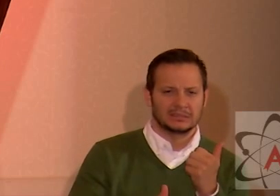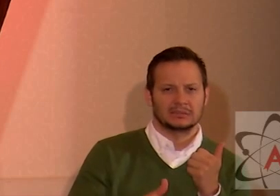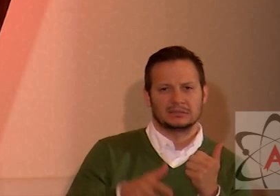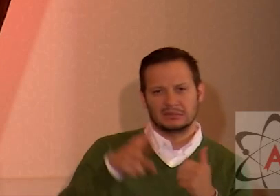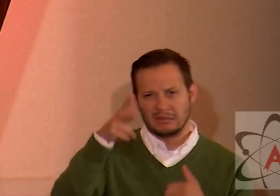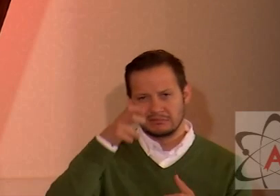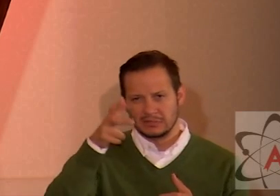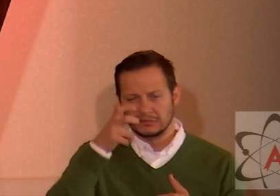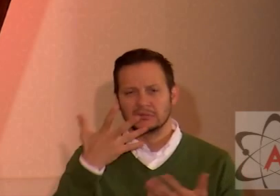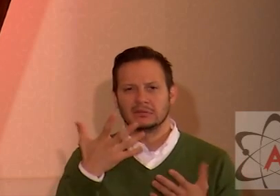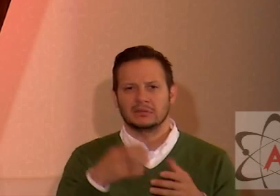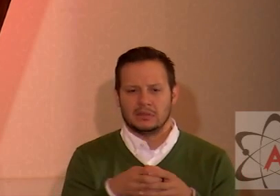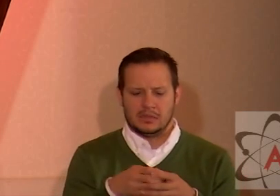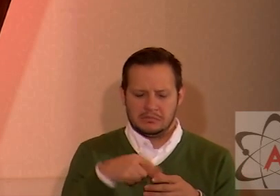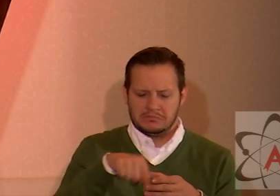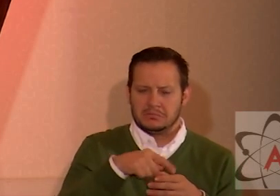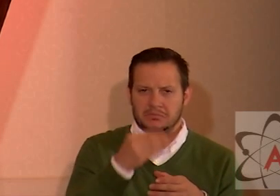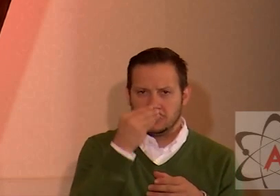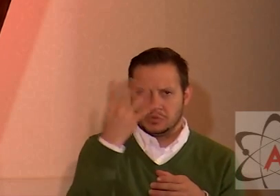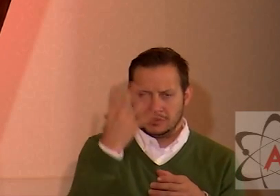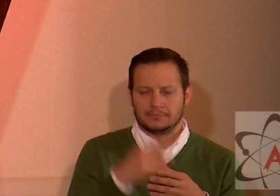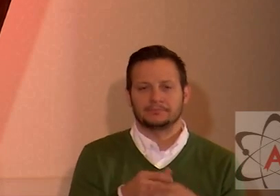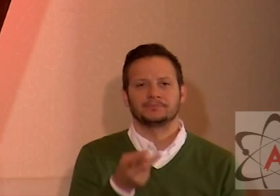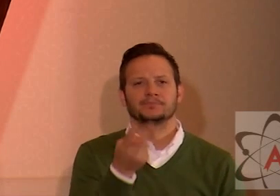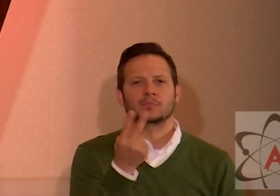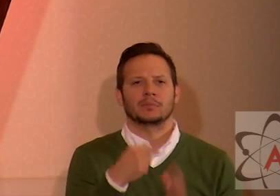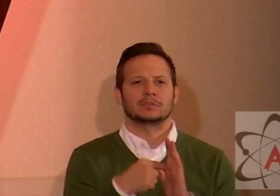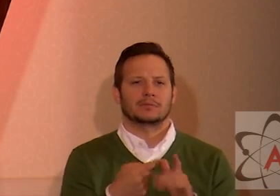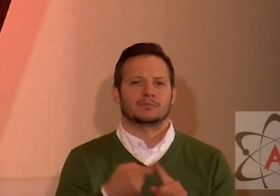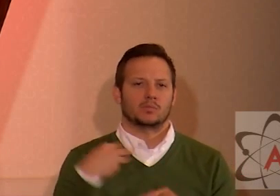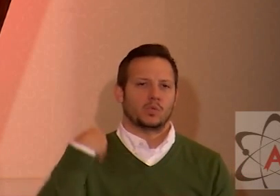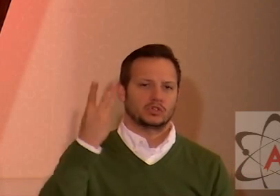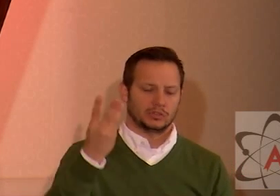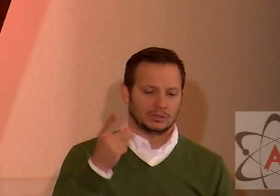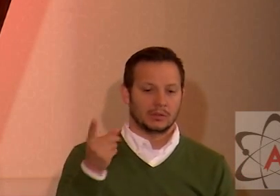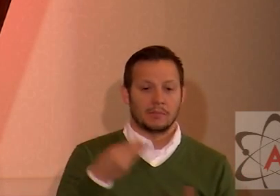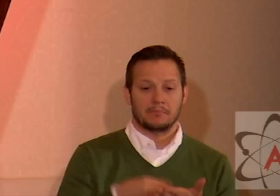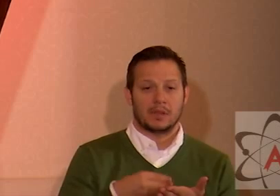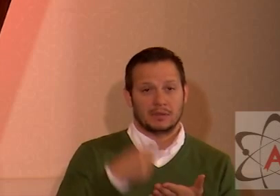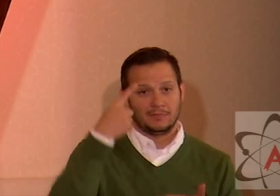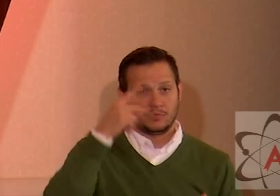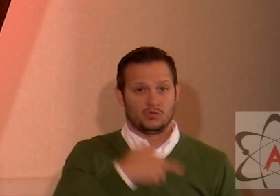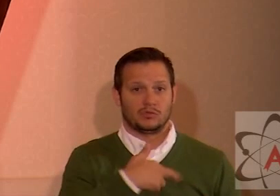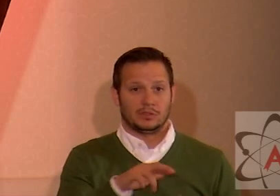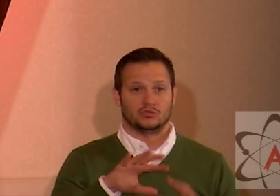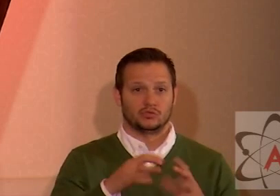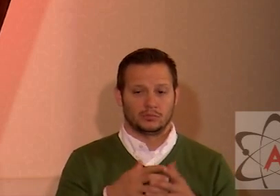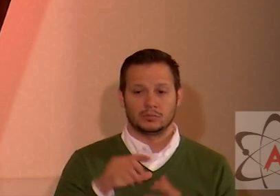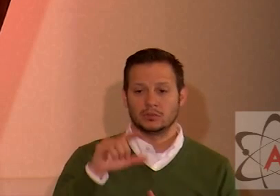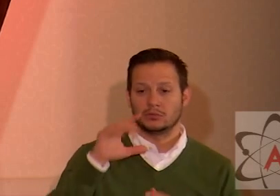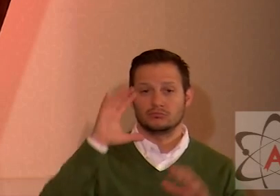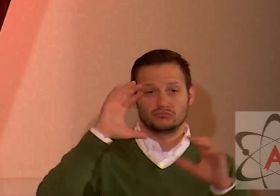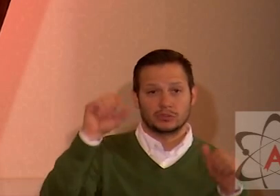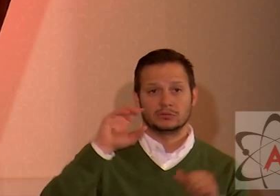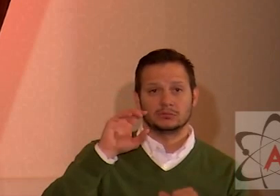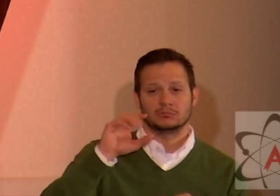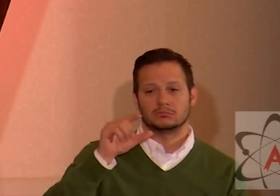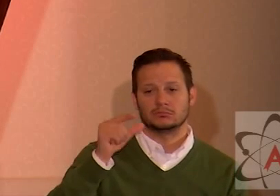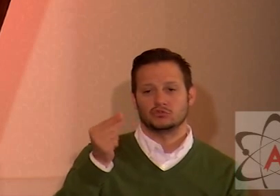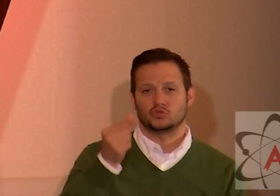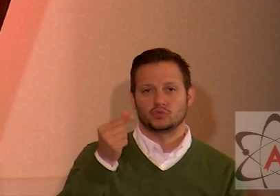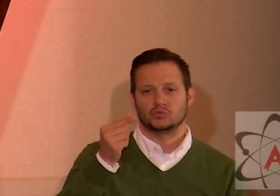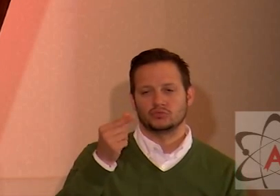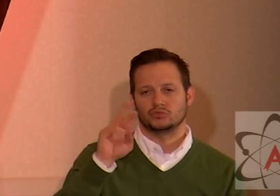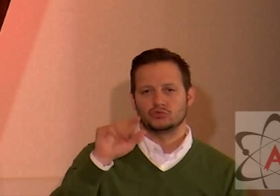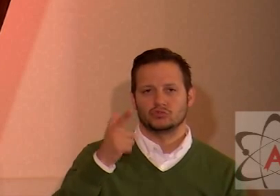became. Let me give you a couple examples from Washington. Start with money for religious groups. George W. Bush started a program he called